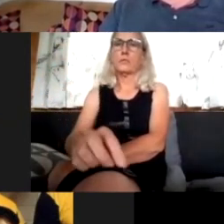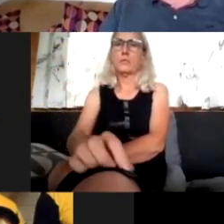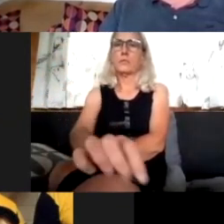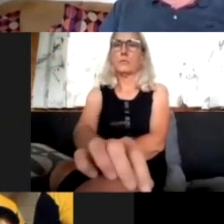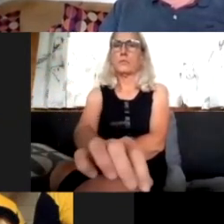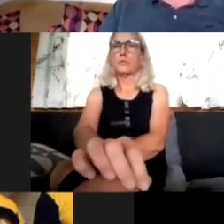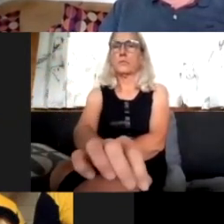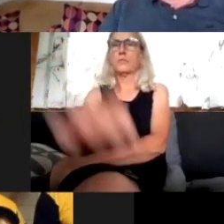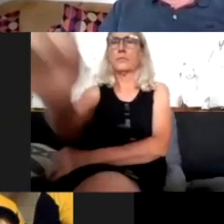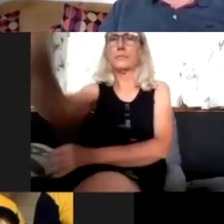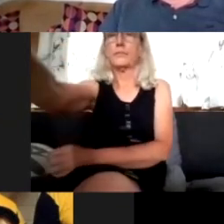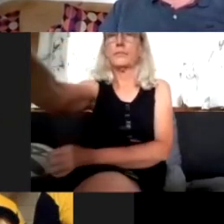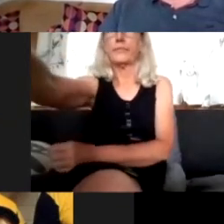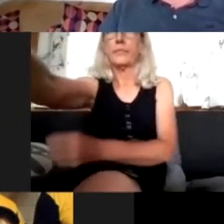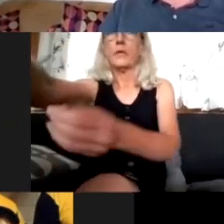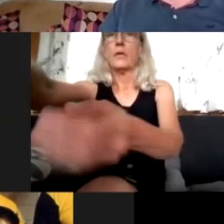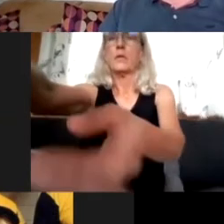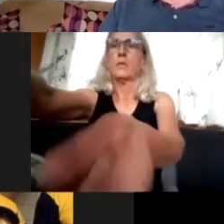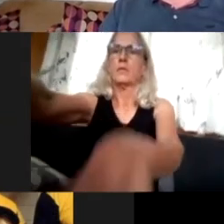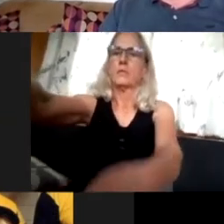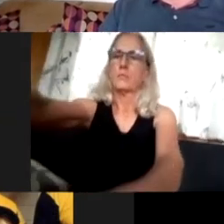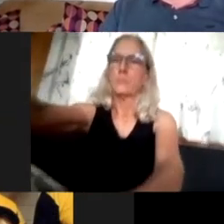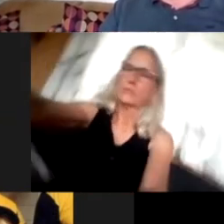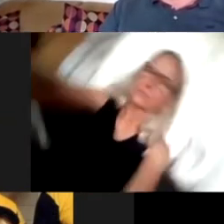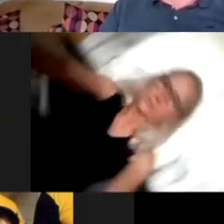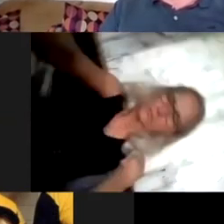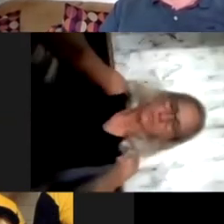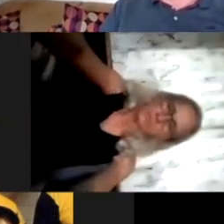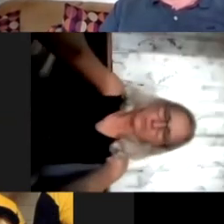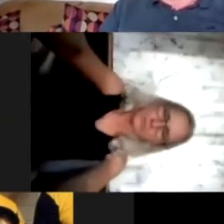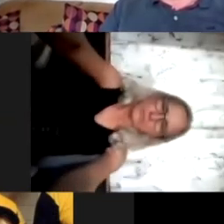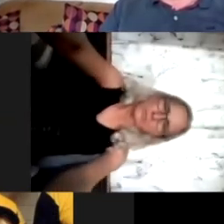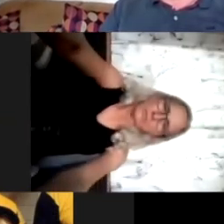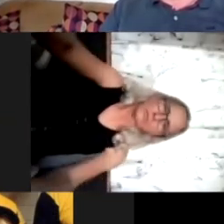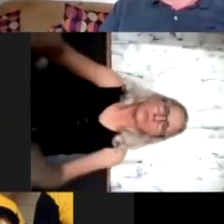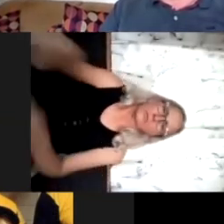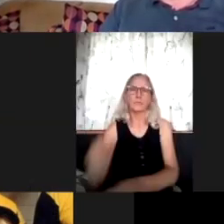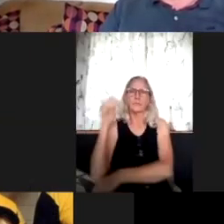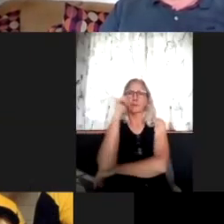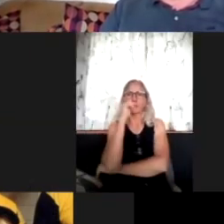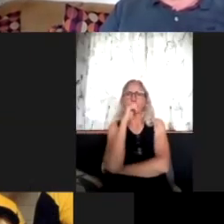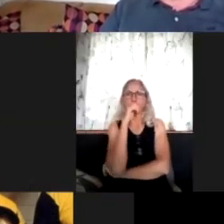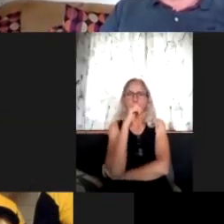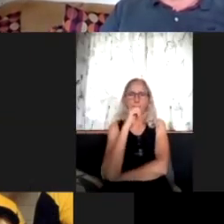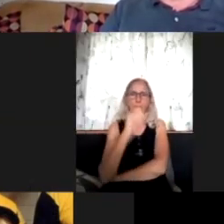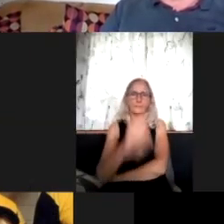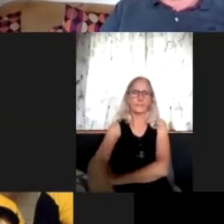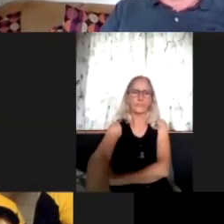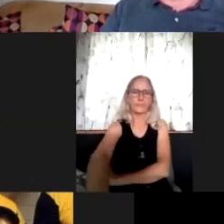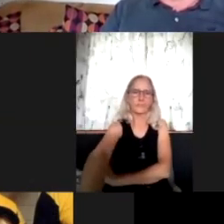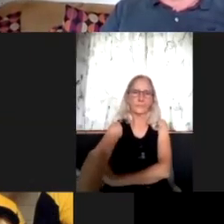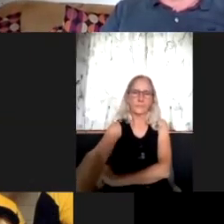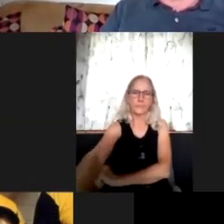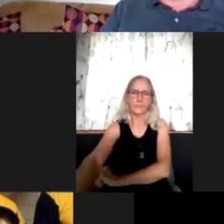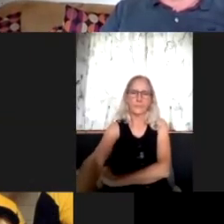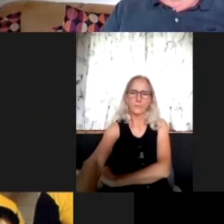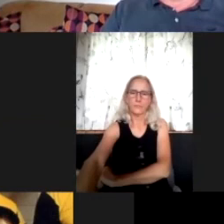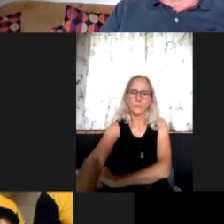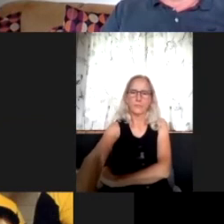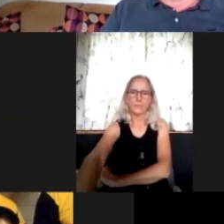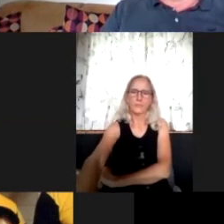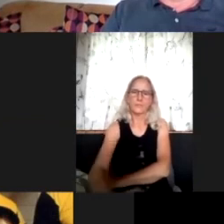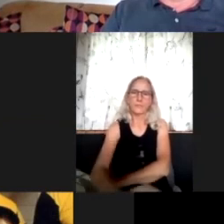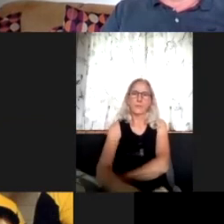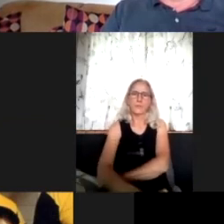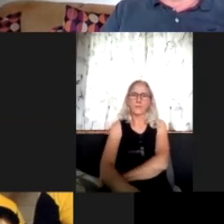news is Kingdom School is growing all over. Yeah. And my dream is to see Kingdom